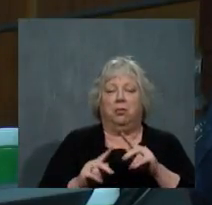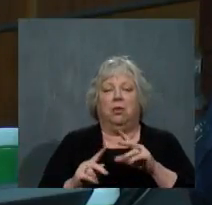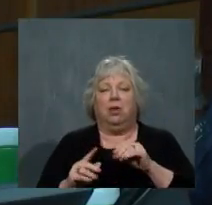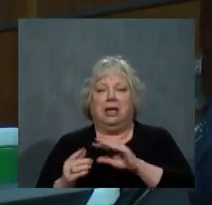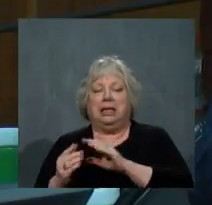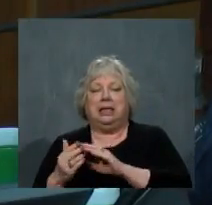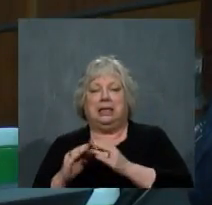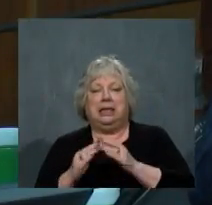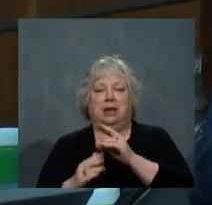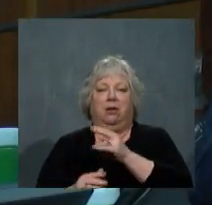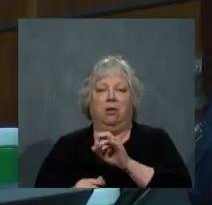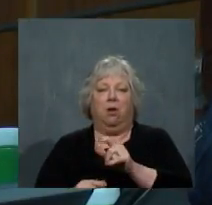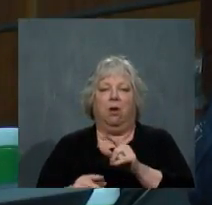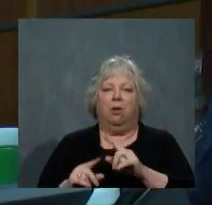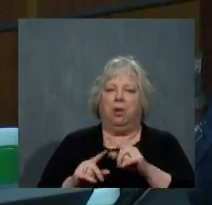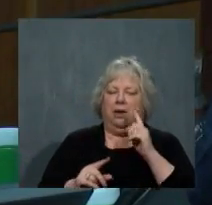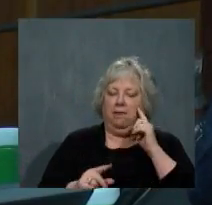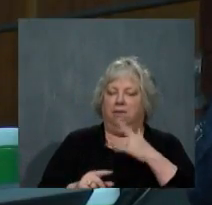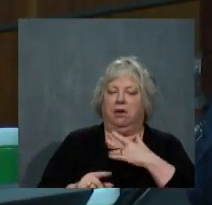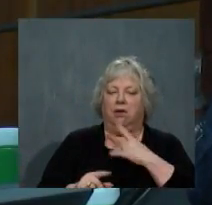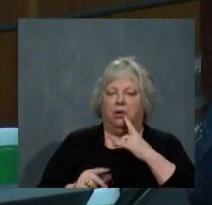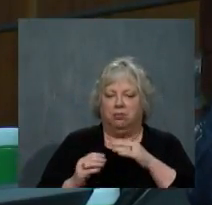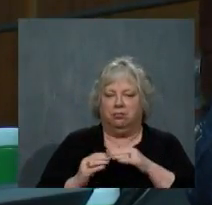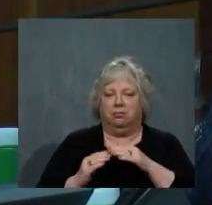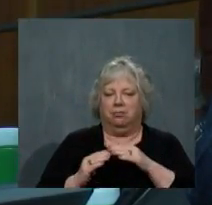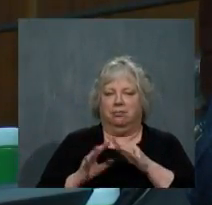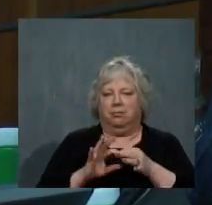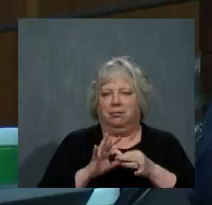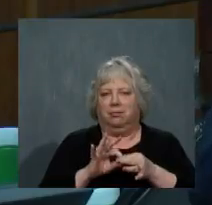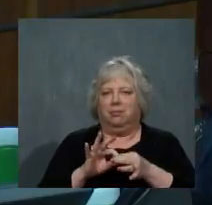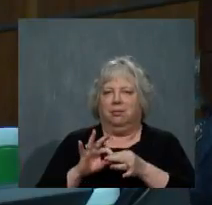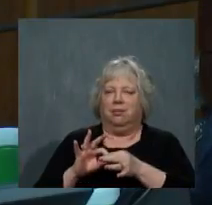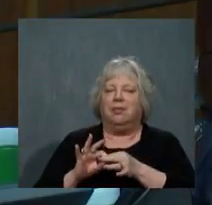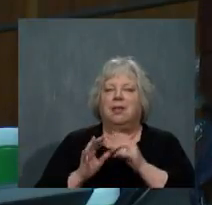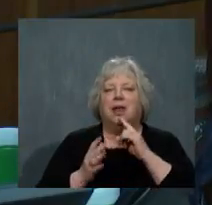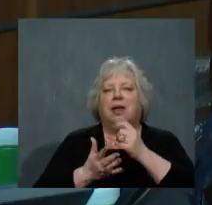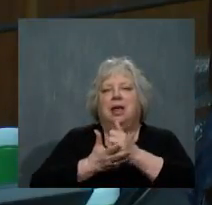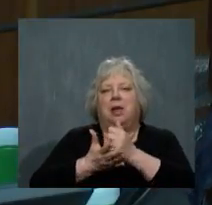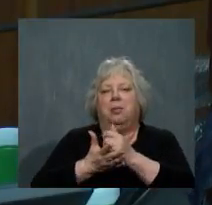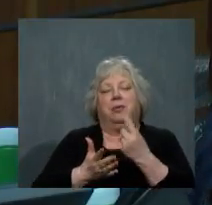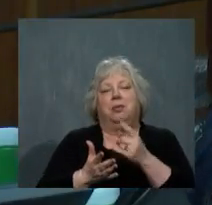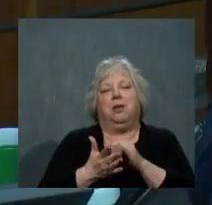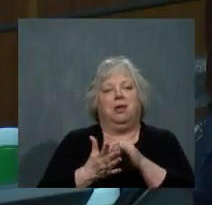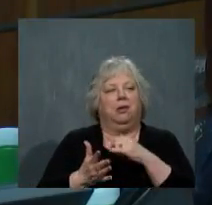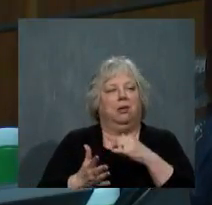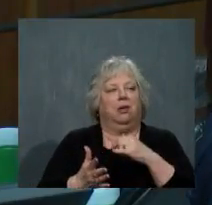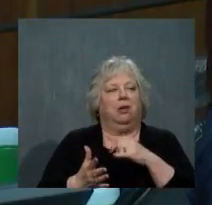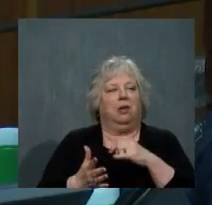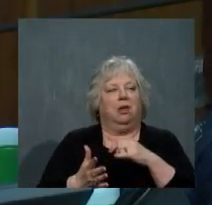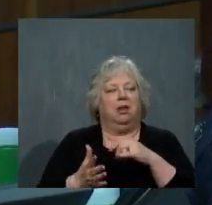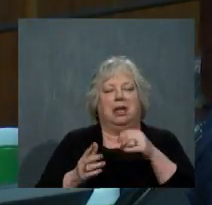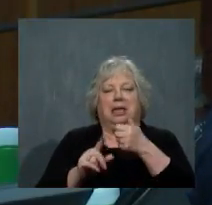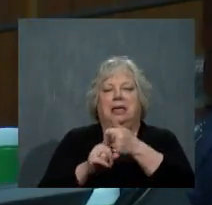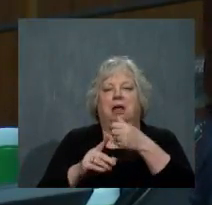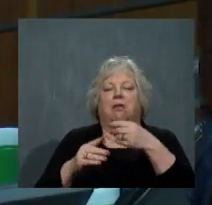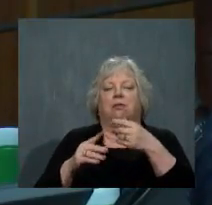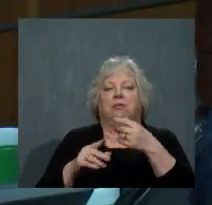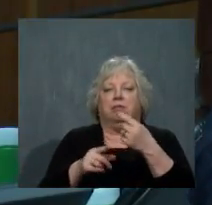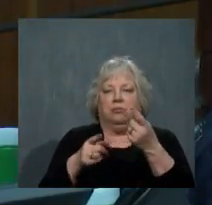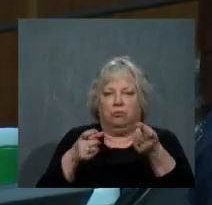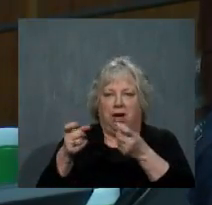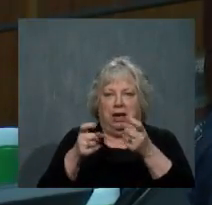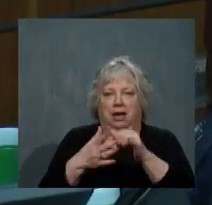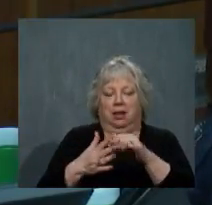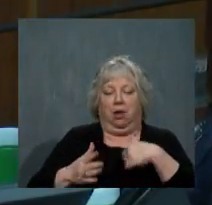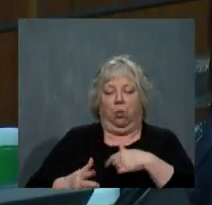of coalition that can coordinate efforts within the city, something that we don't have to regulate, something that's self-regulating that we don't